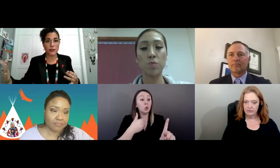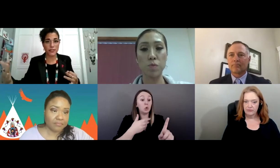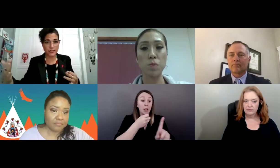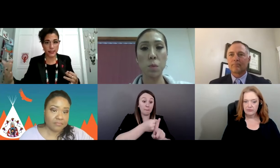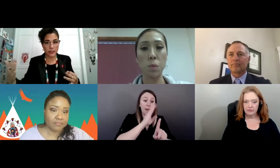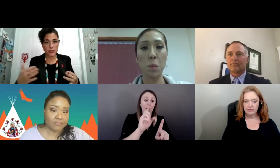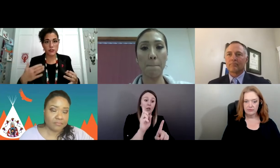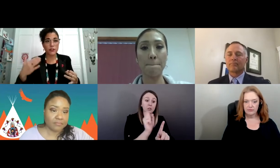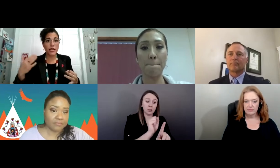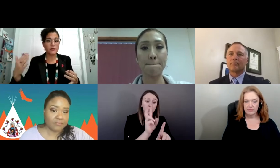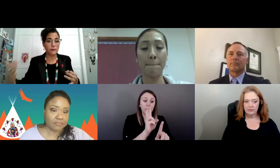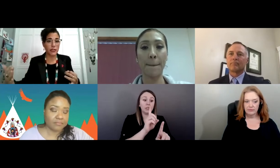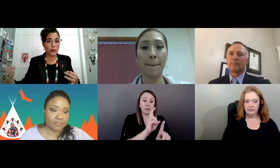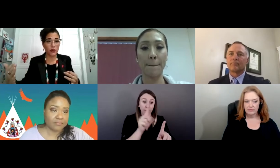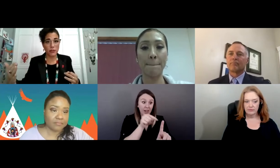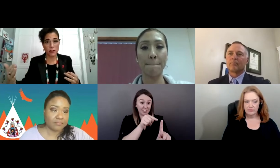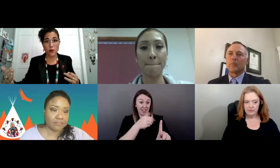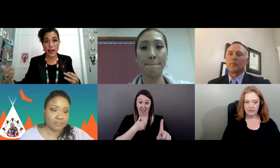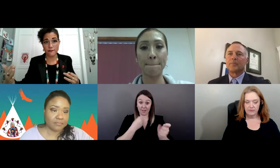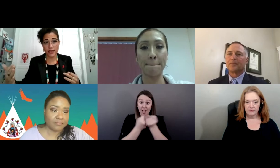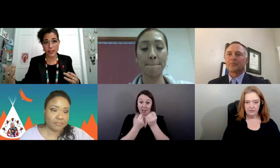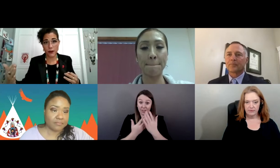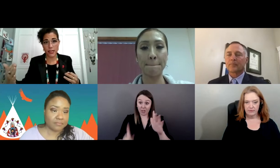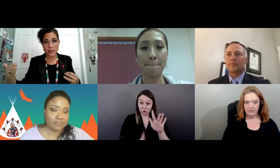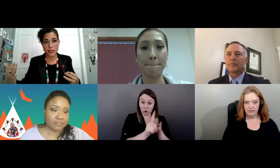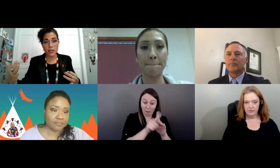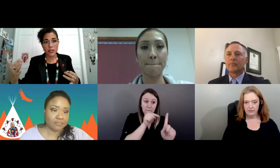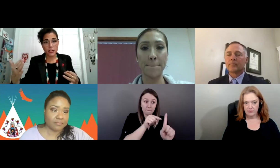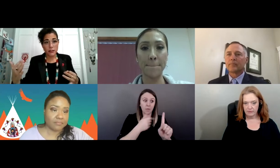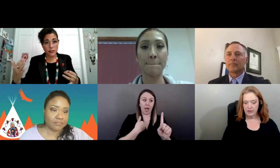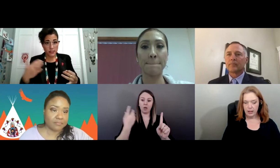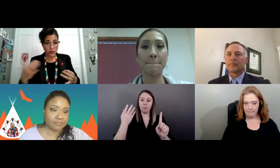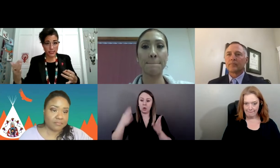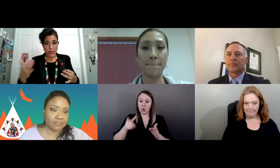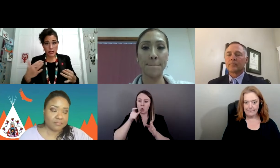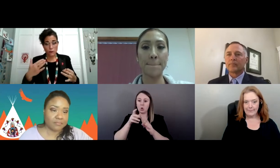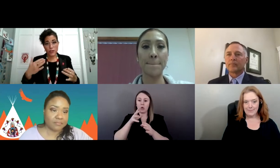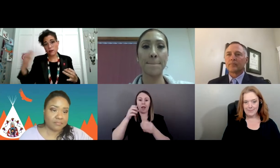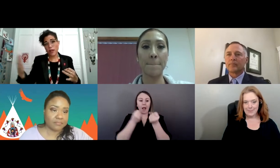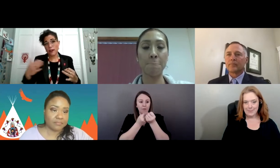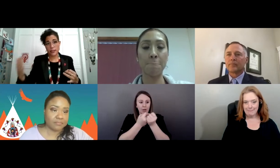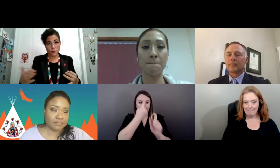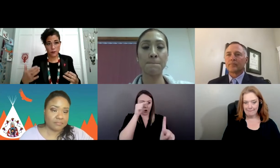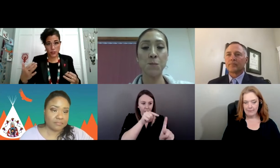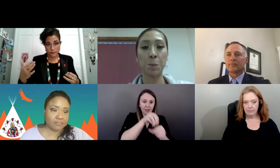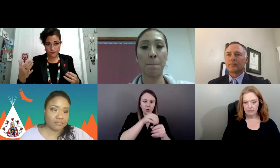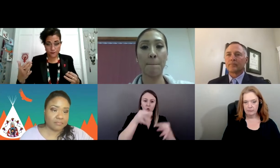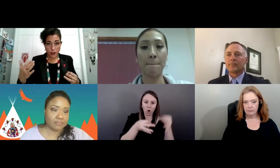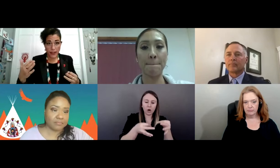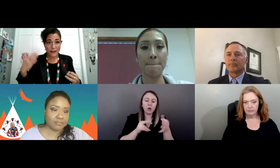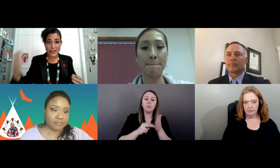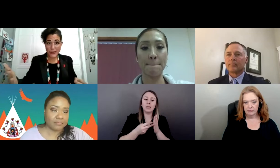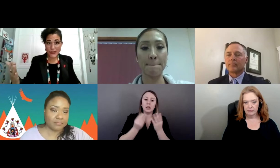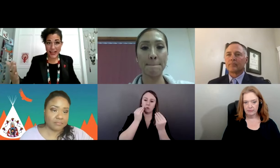they protected? Do they have somebody who can be a court advocate, right? So that's, we don't have any information